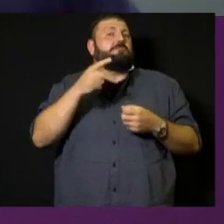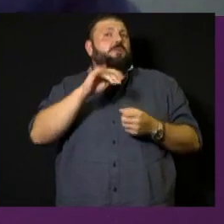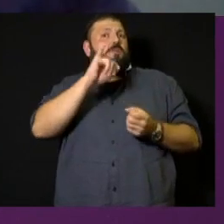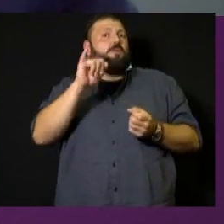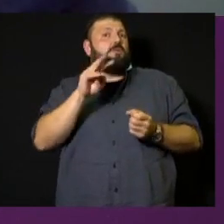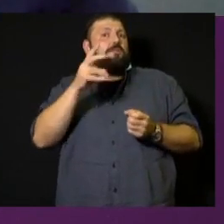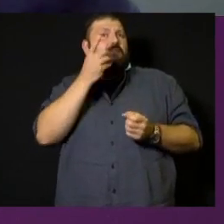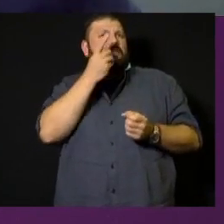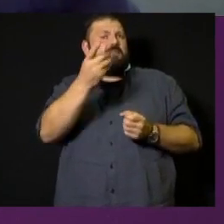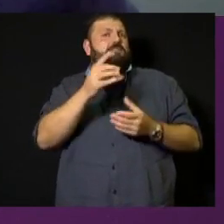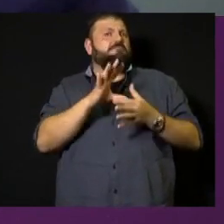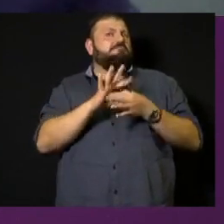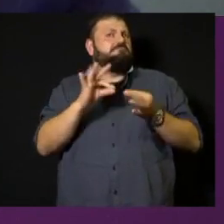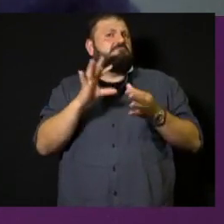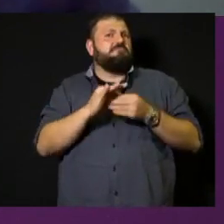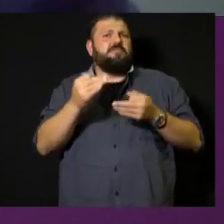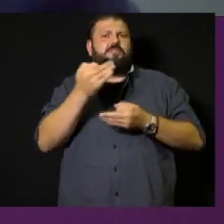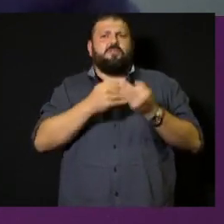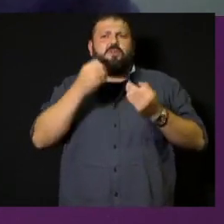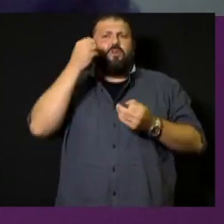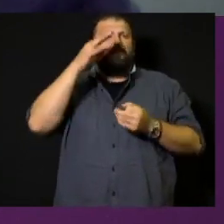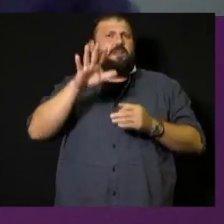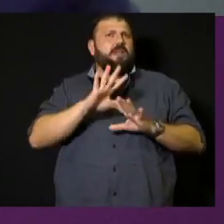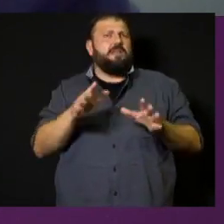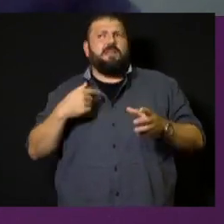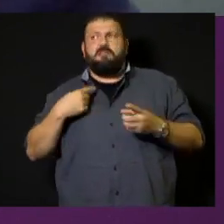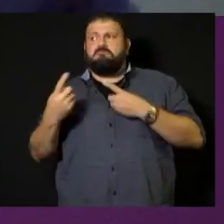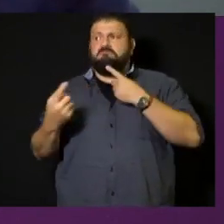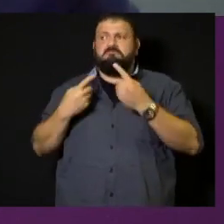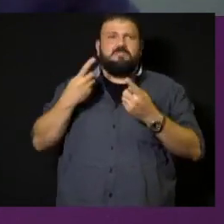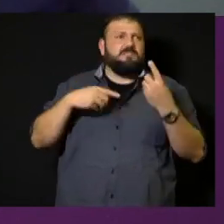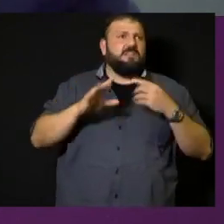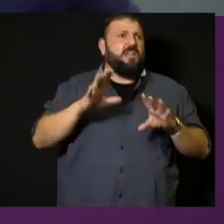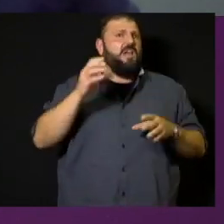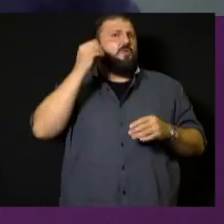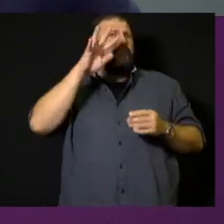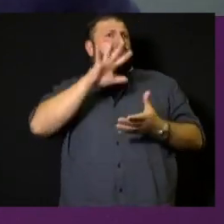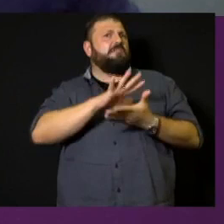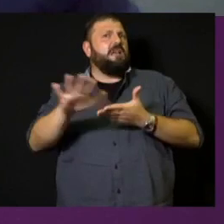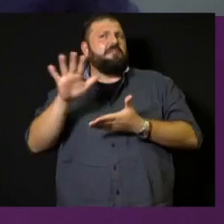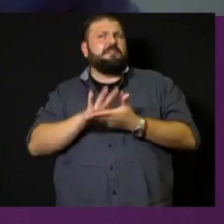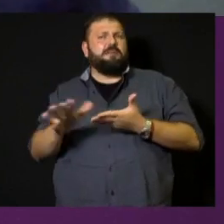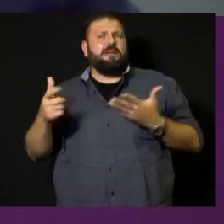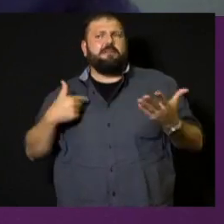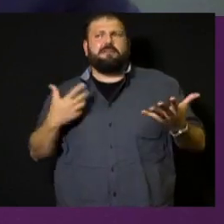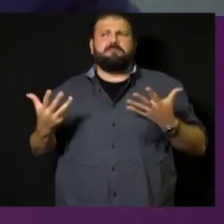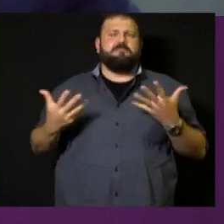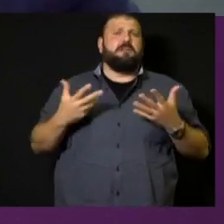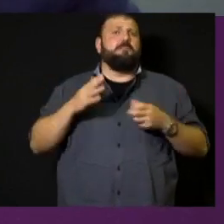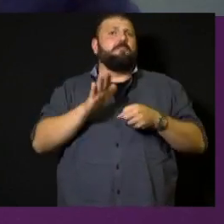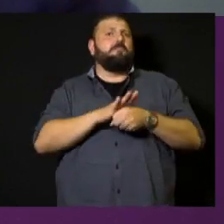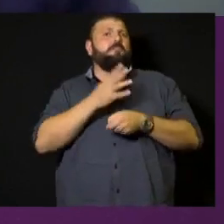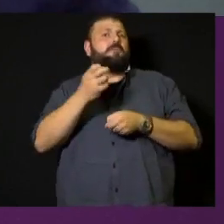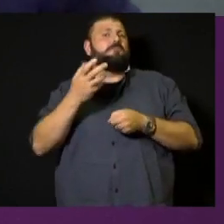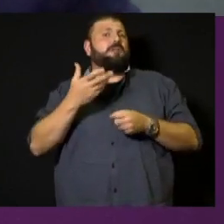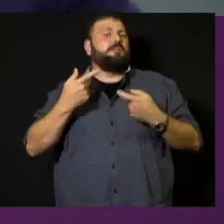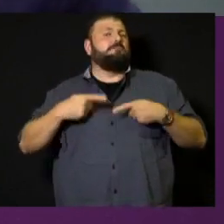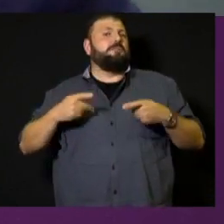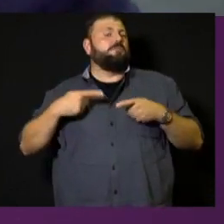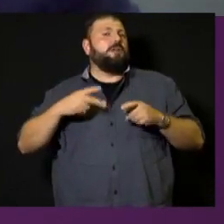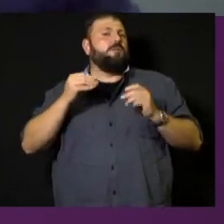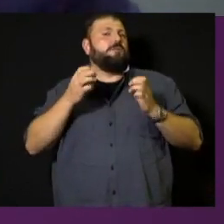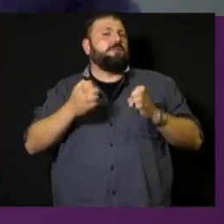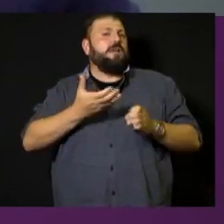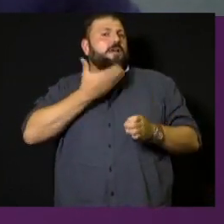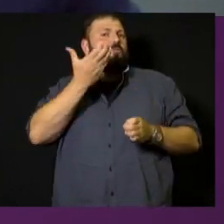Vergara launched that, and I started listening that only like this, only like that, because people